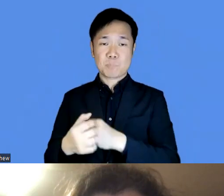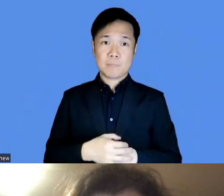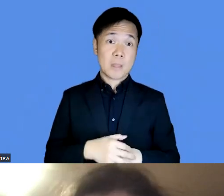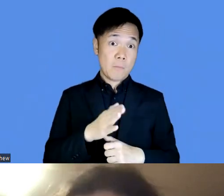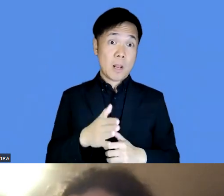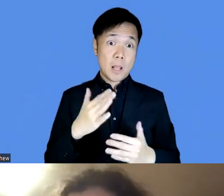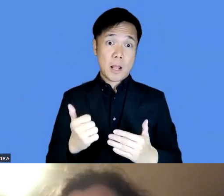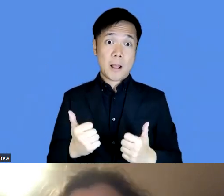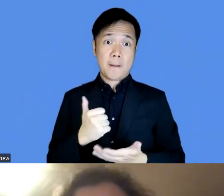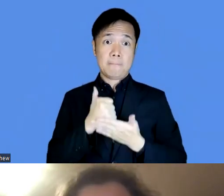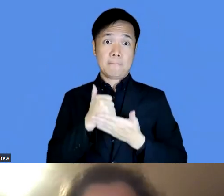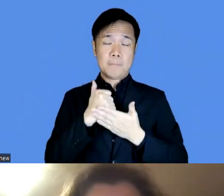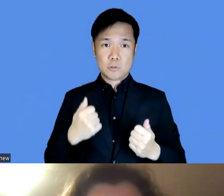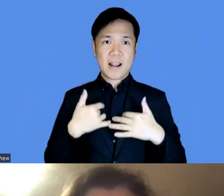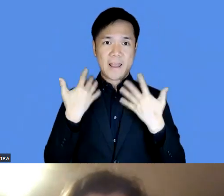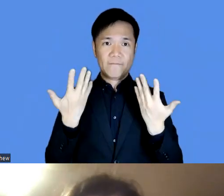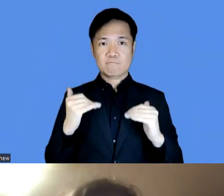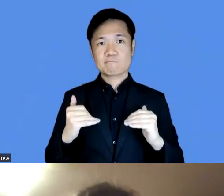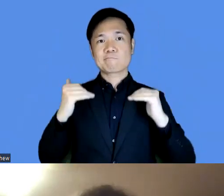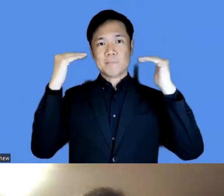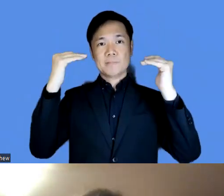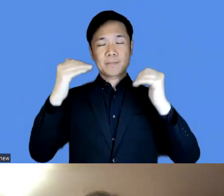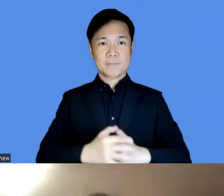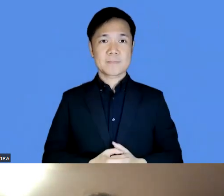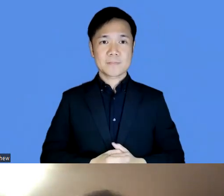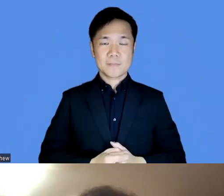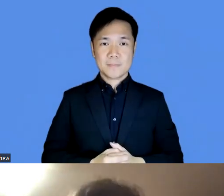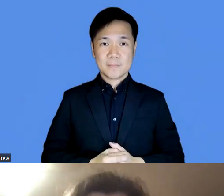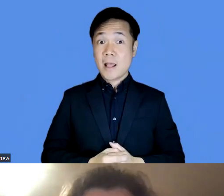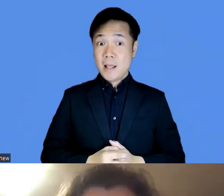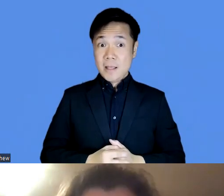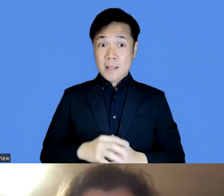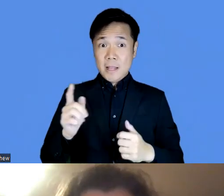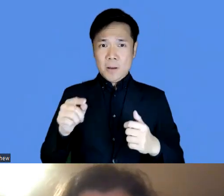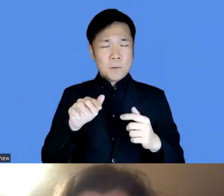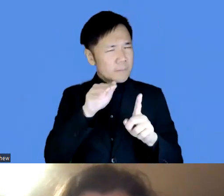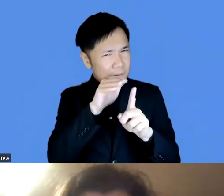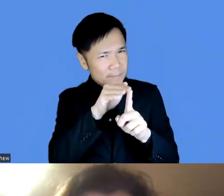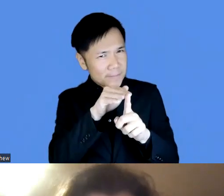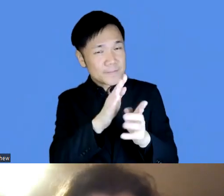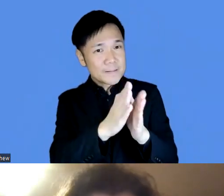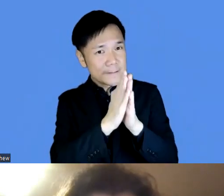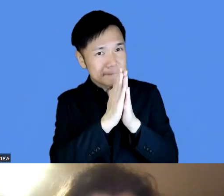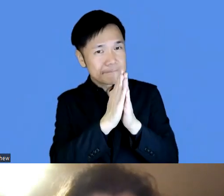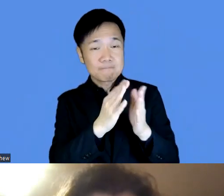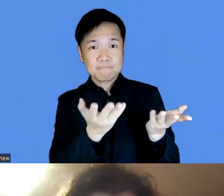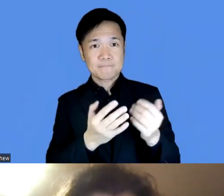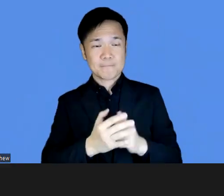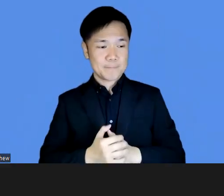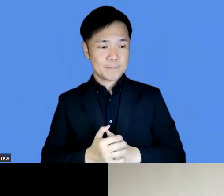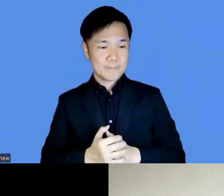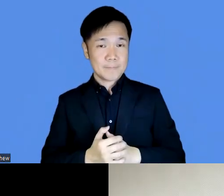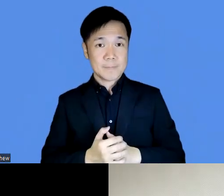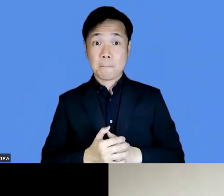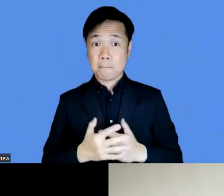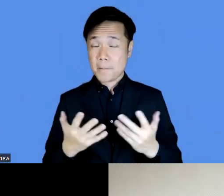life. Let me for the third time, and thanking in advance Sam